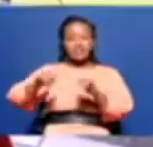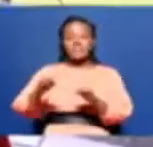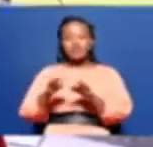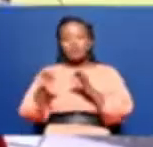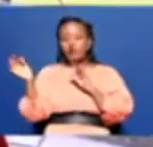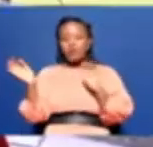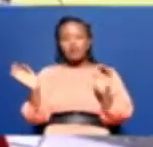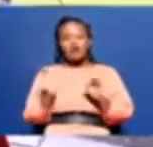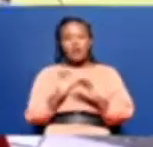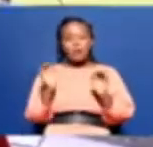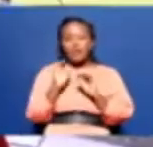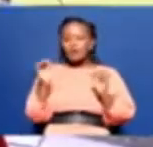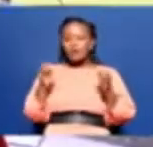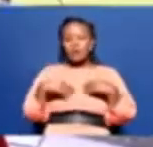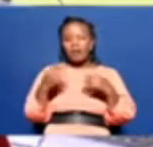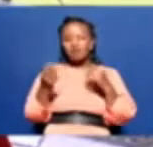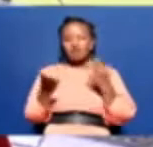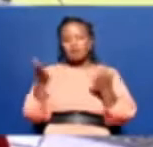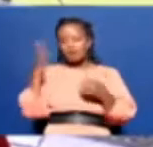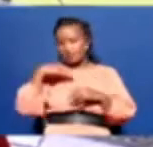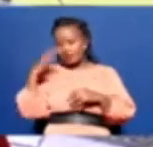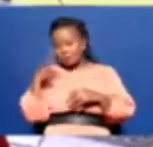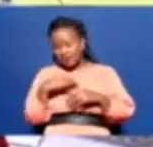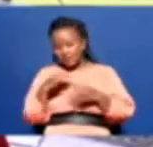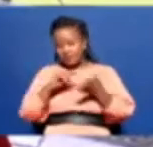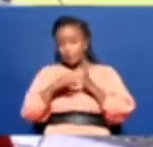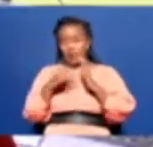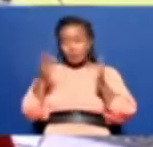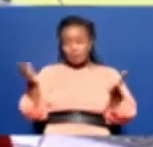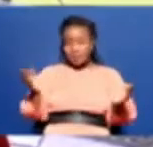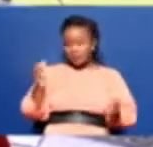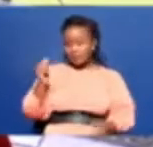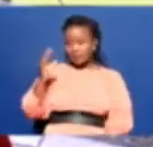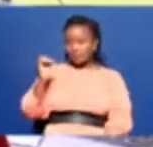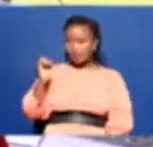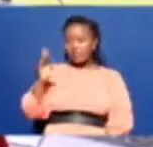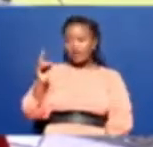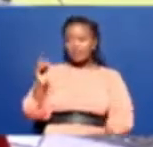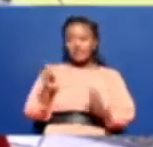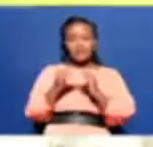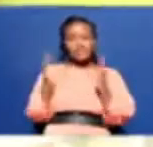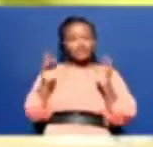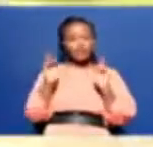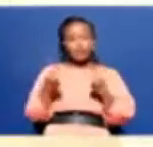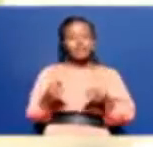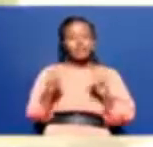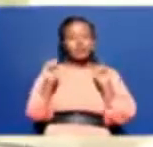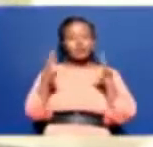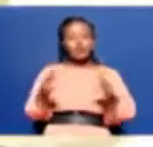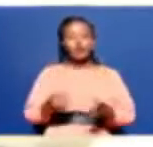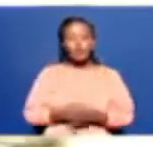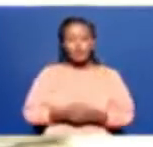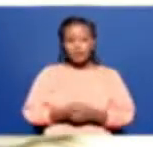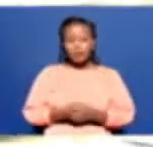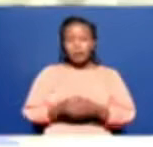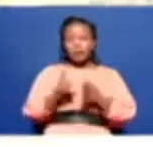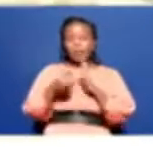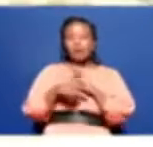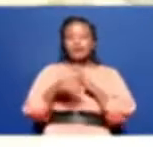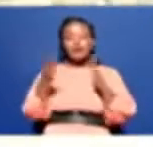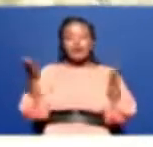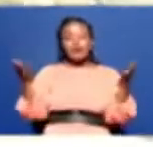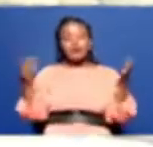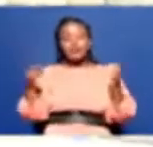smelling. So we have to make sure the acidity level is okay. Then after the acidity level, now we will now approve the